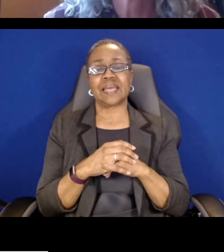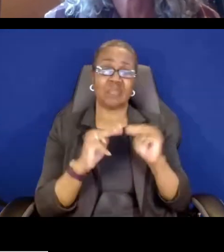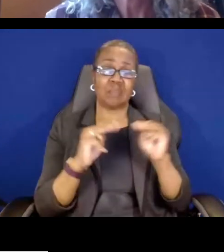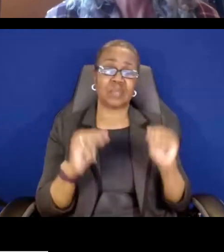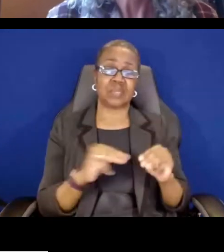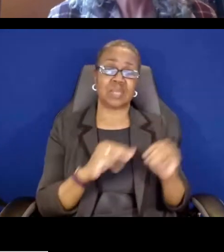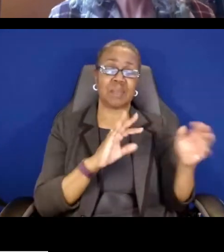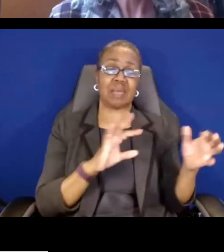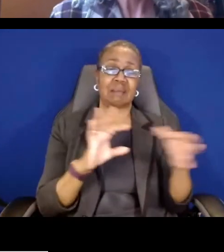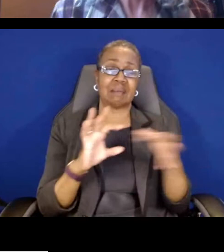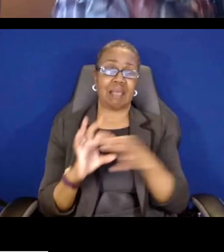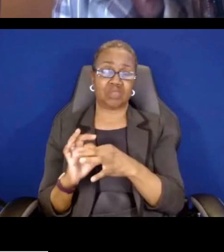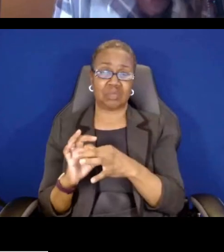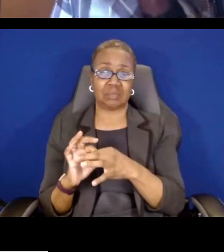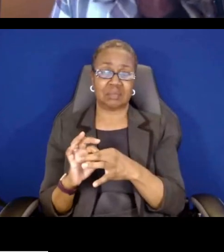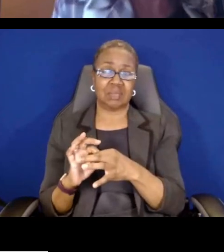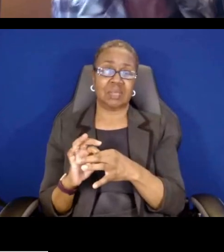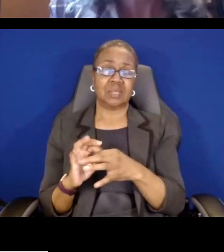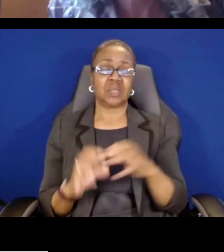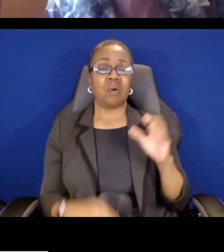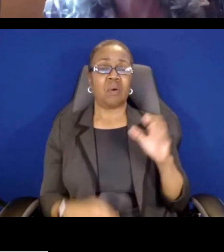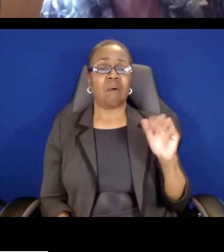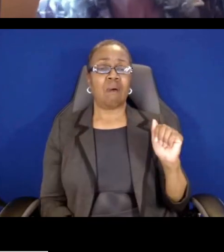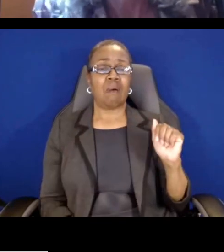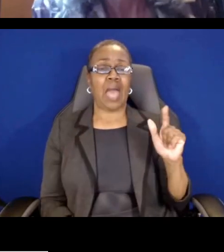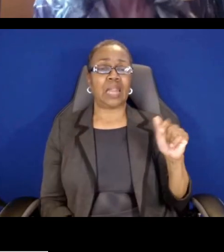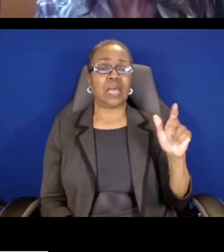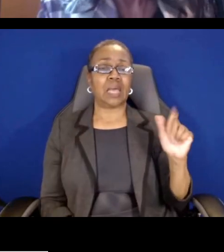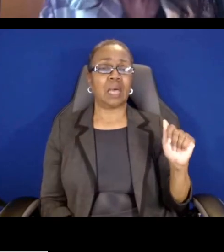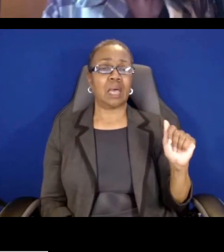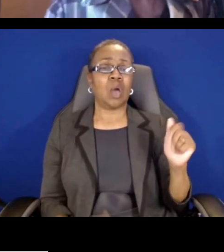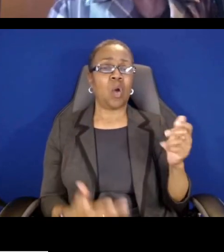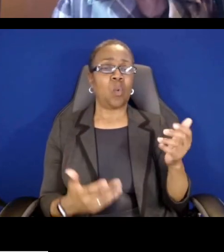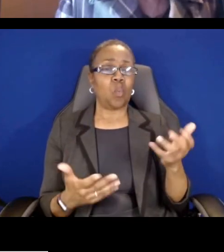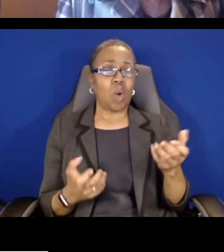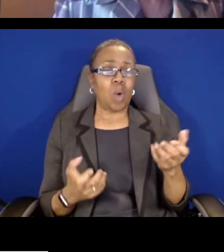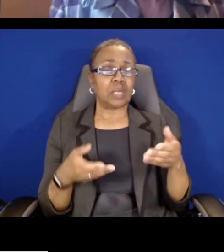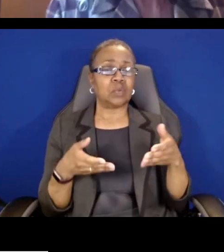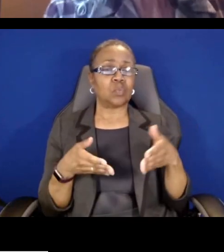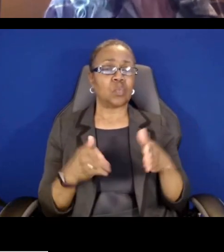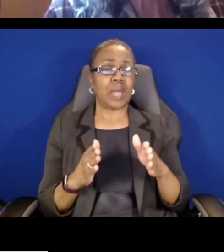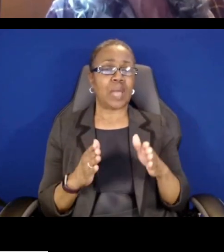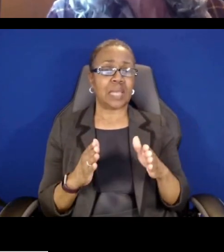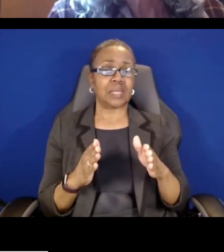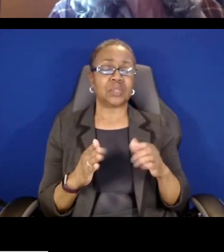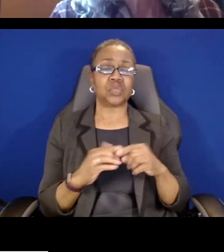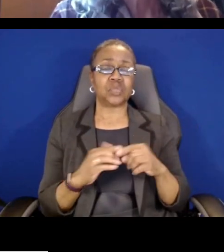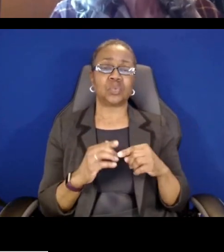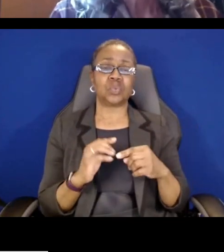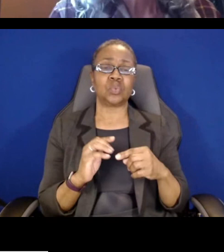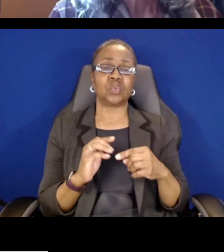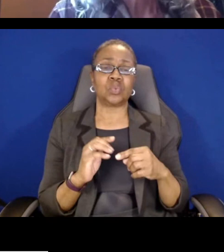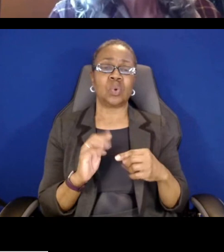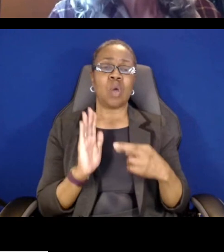connection. So Alico's really looking for ways to represent